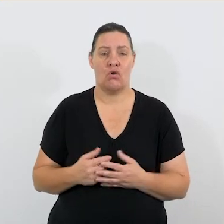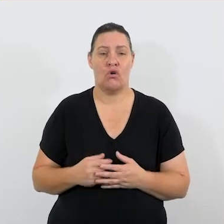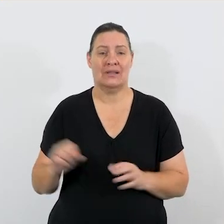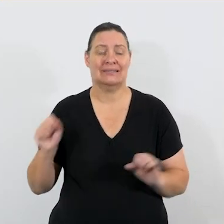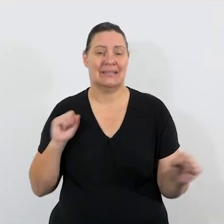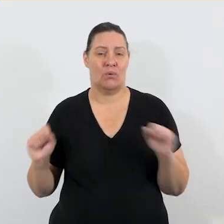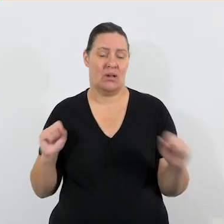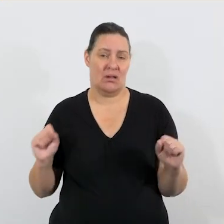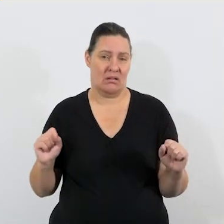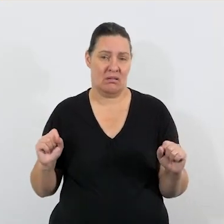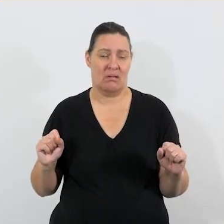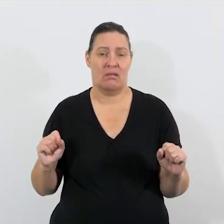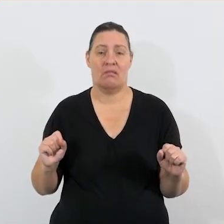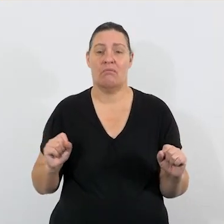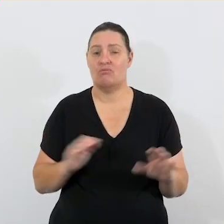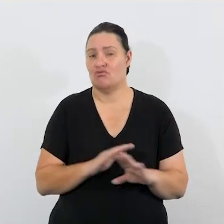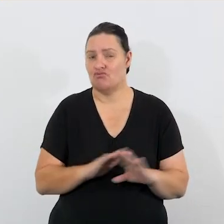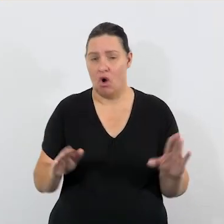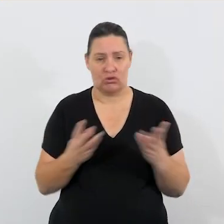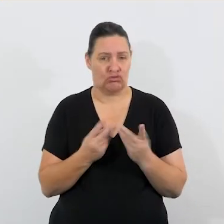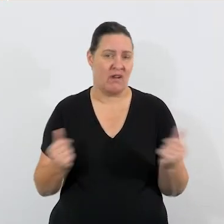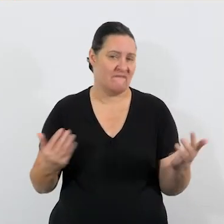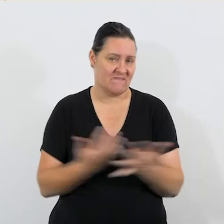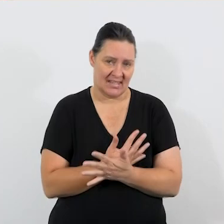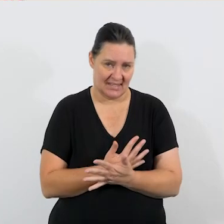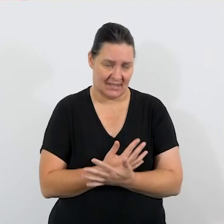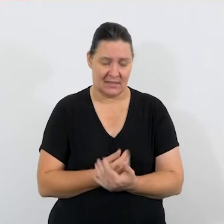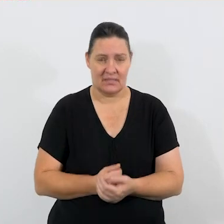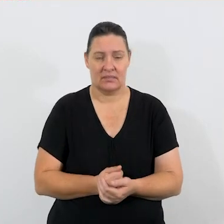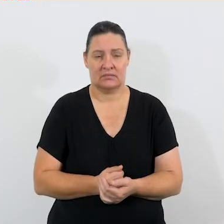towel will not